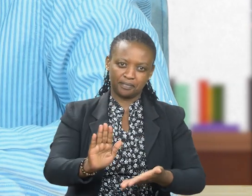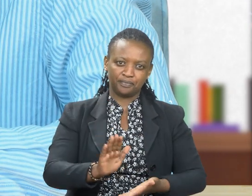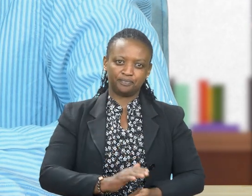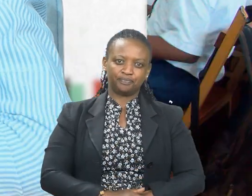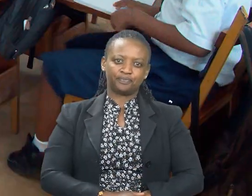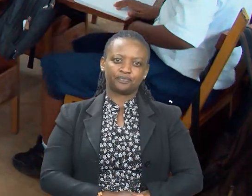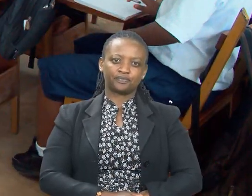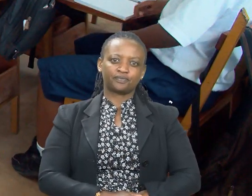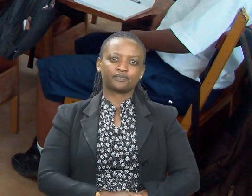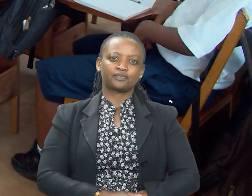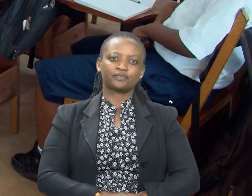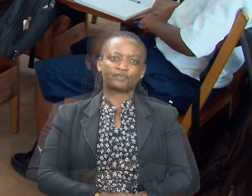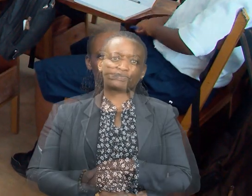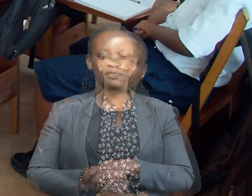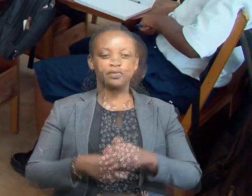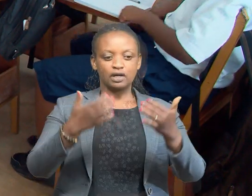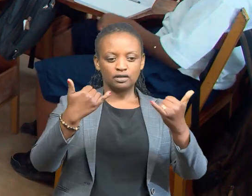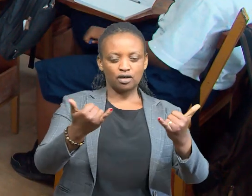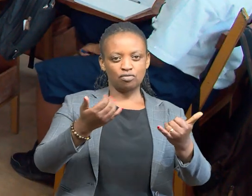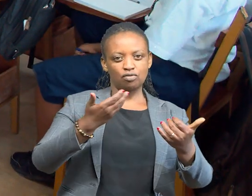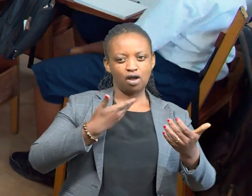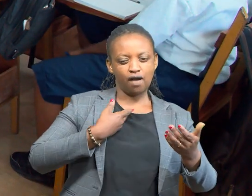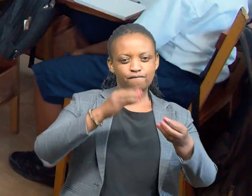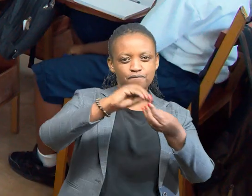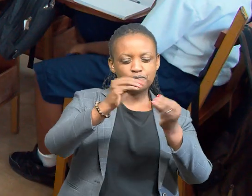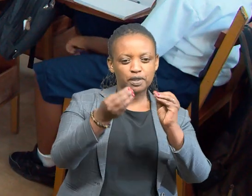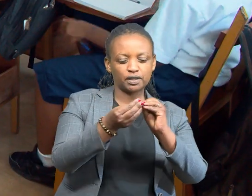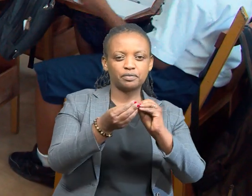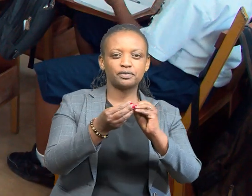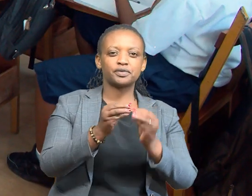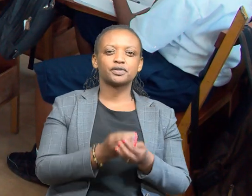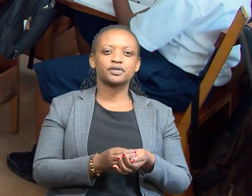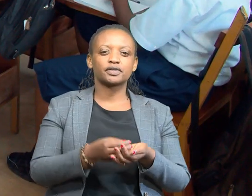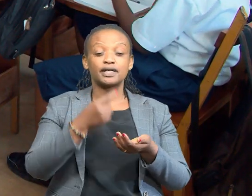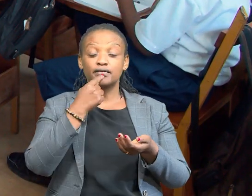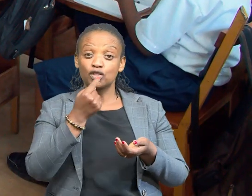to learn. We are going to have a mathematics lesson,